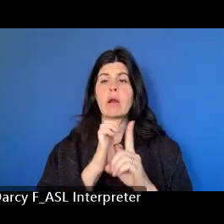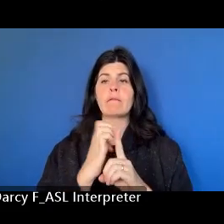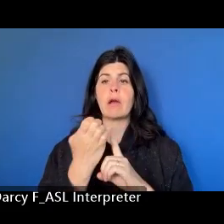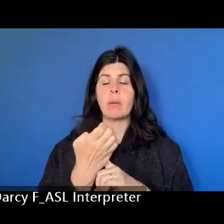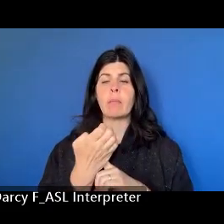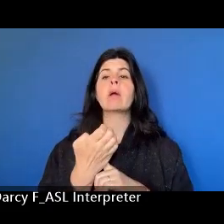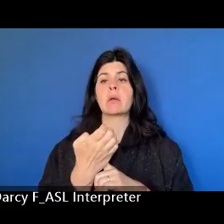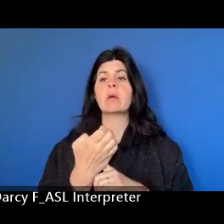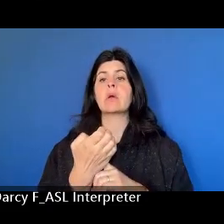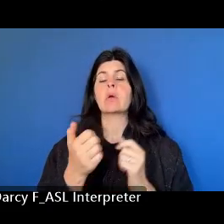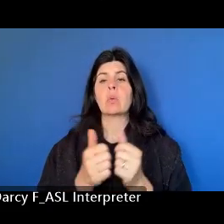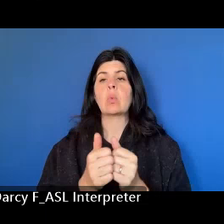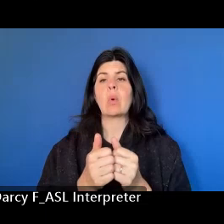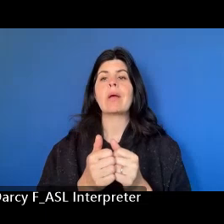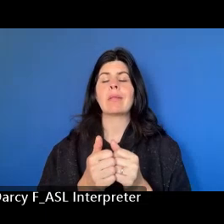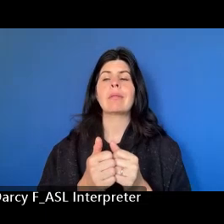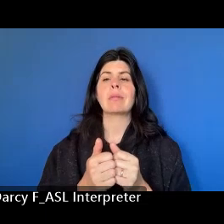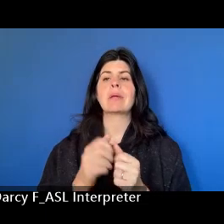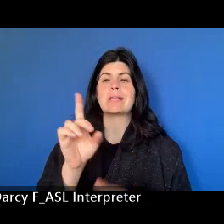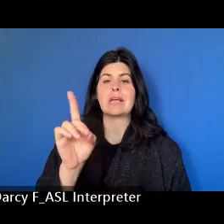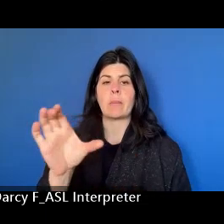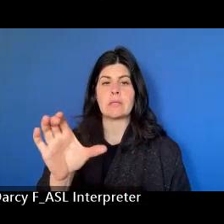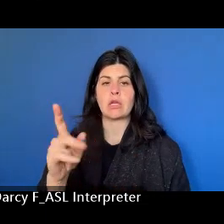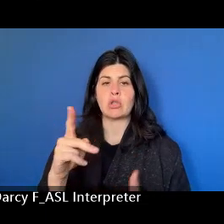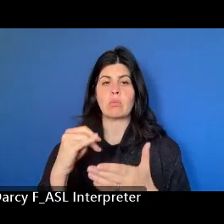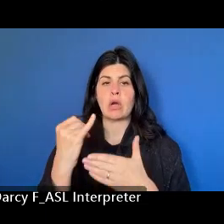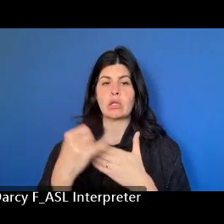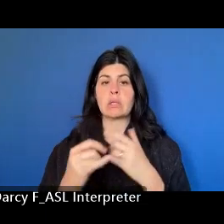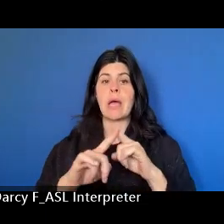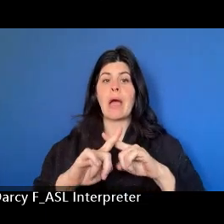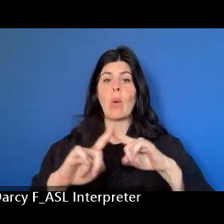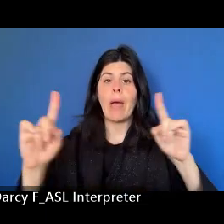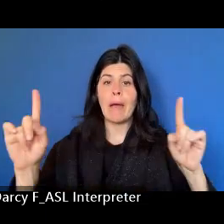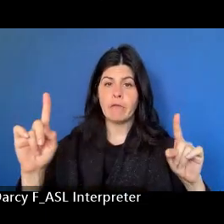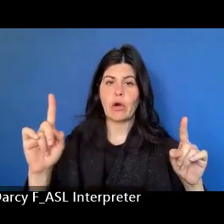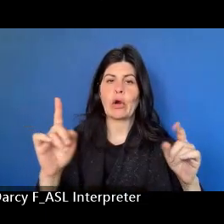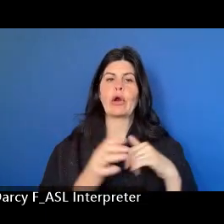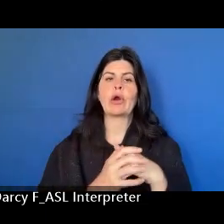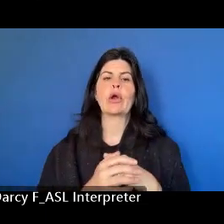of decarbonization projects. However, there is quite a bit of